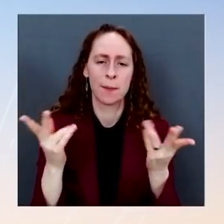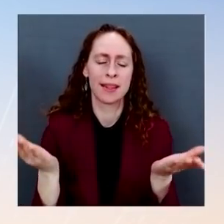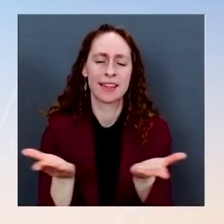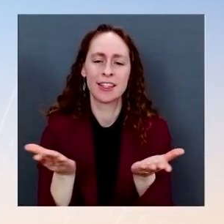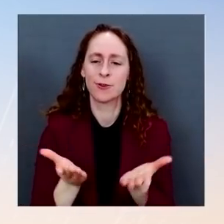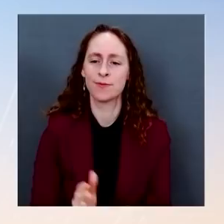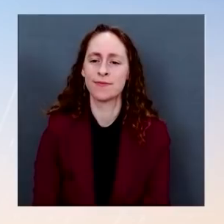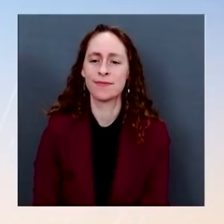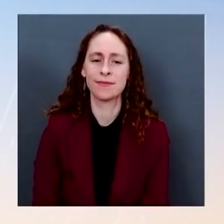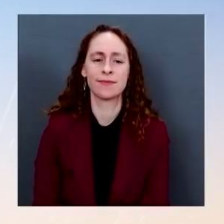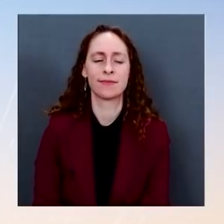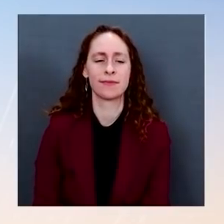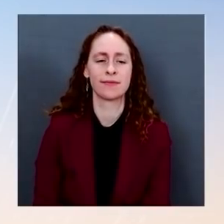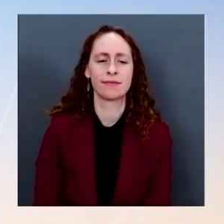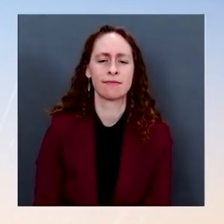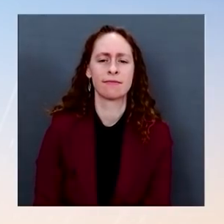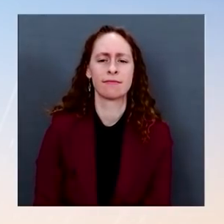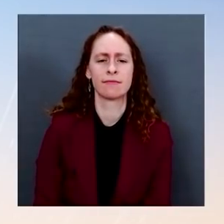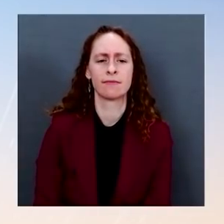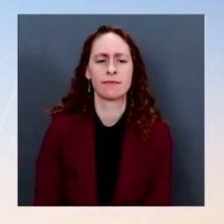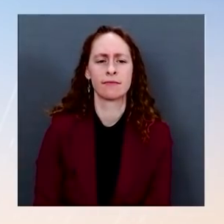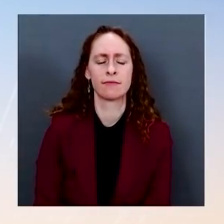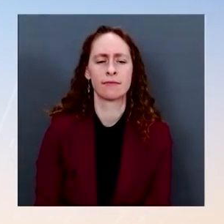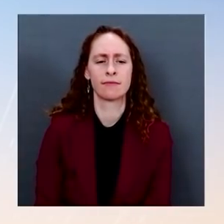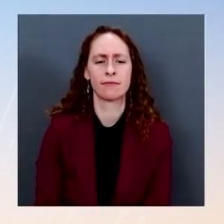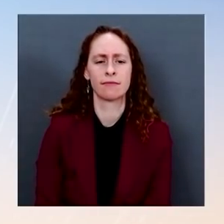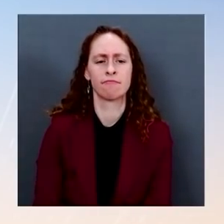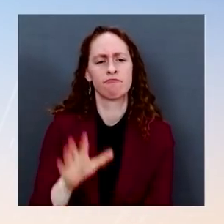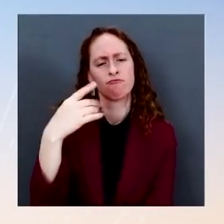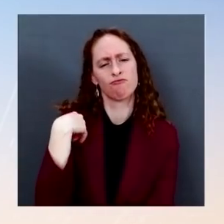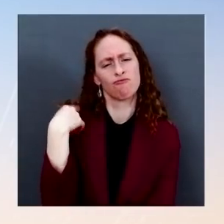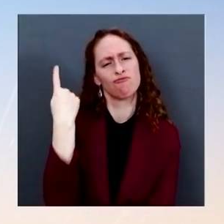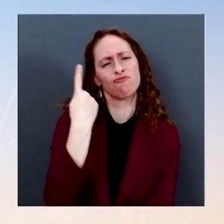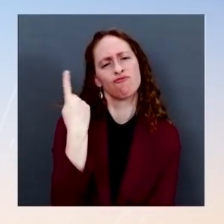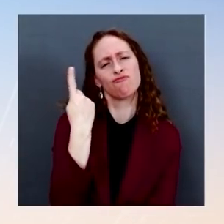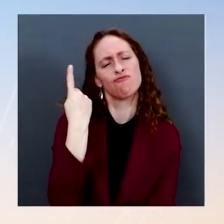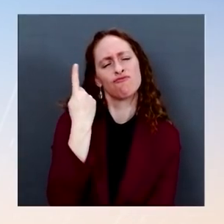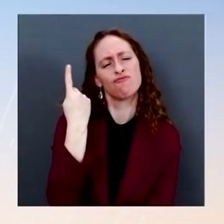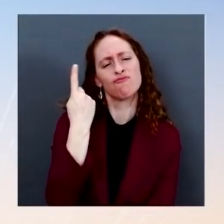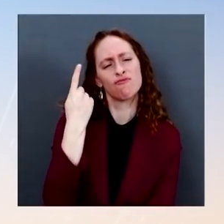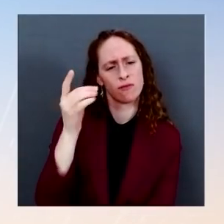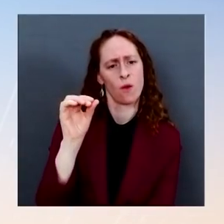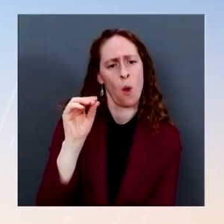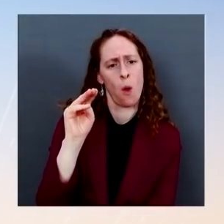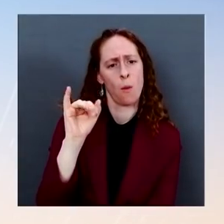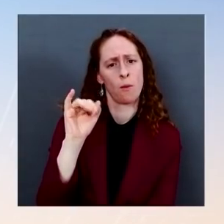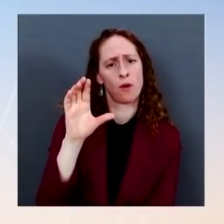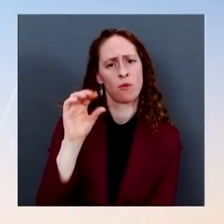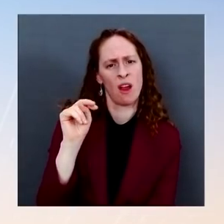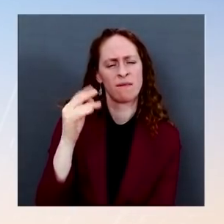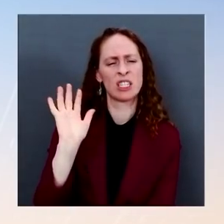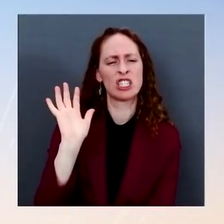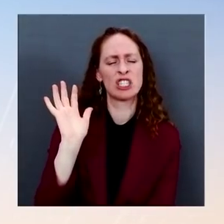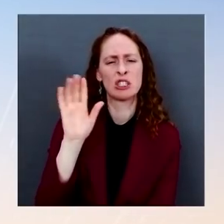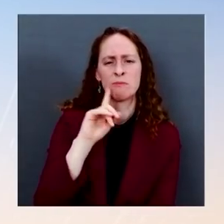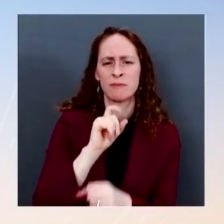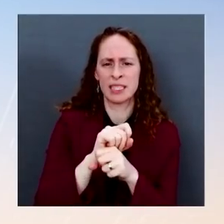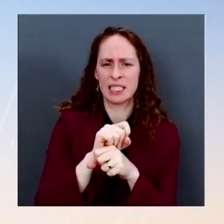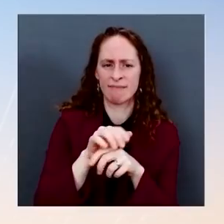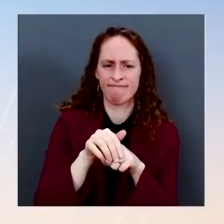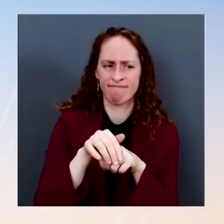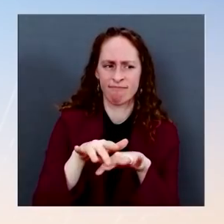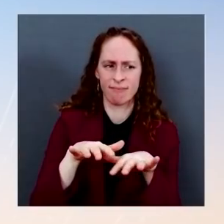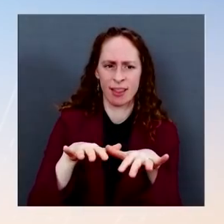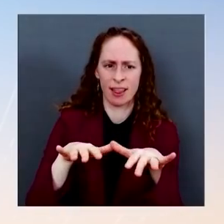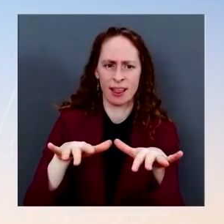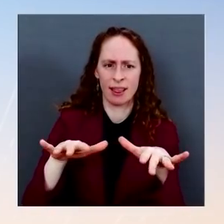across the country. Americans are still traveling en masse. Biden is giving a speech that has been labeled urgent, but the speech is tomorrow.